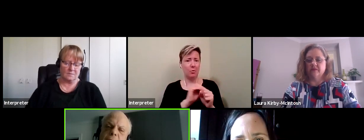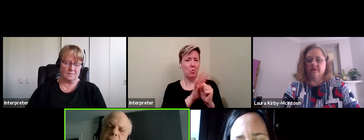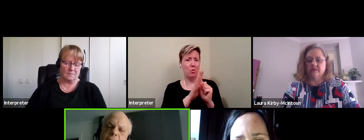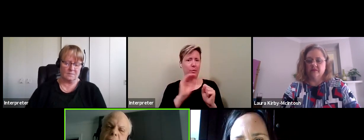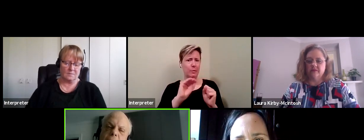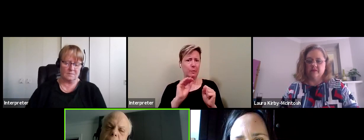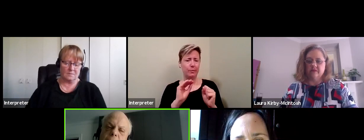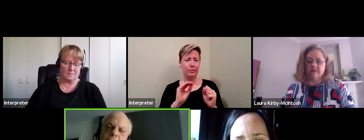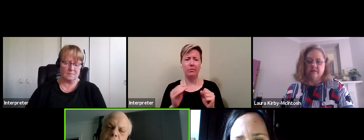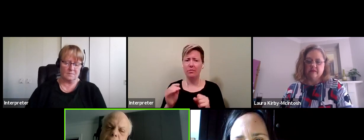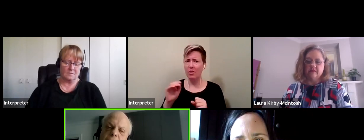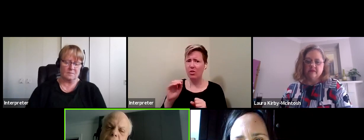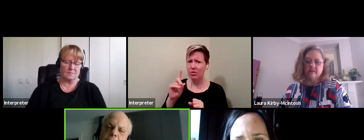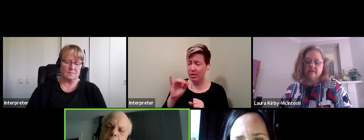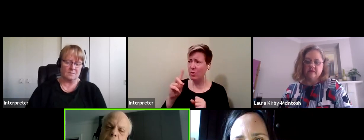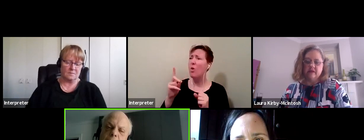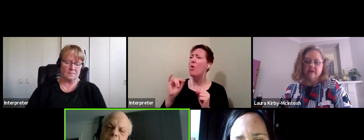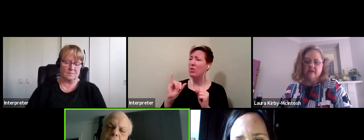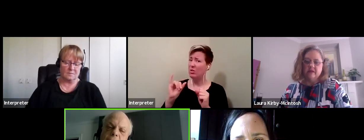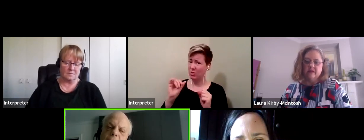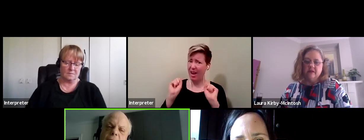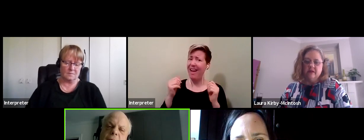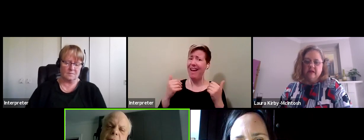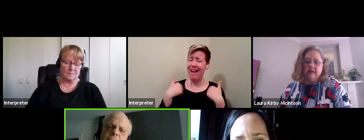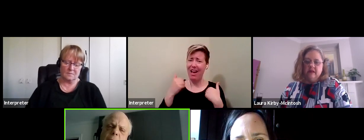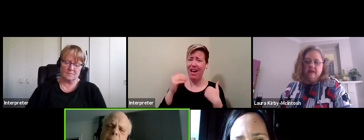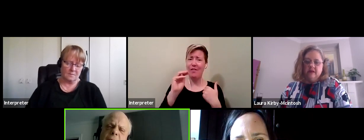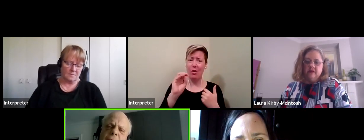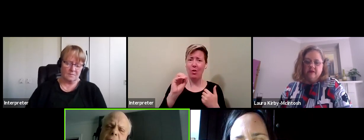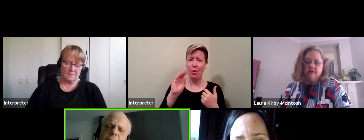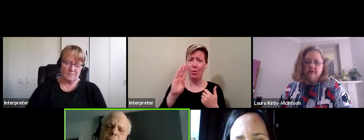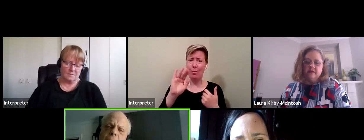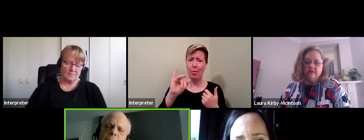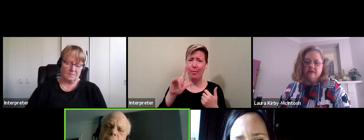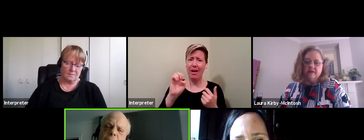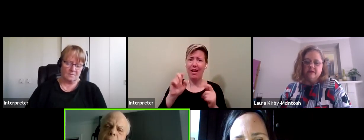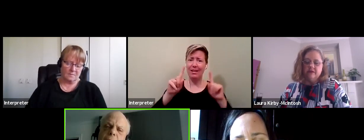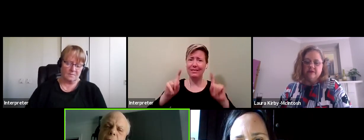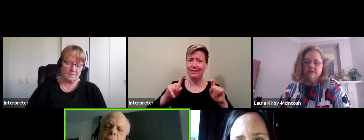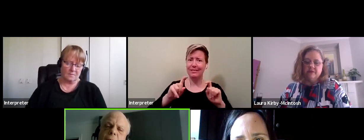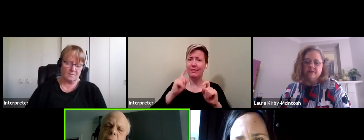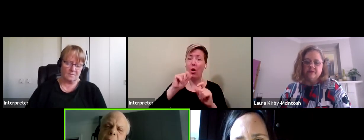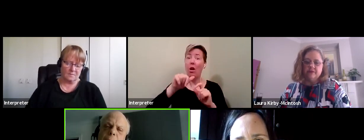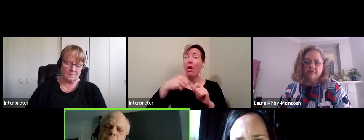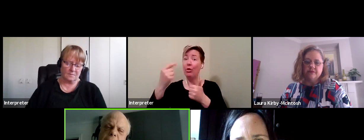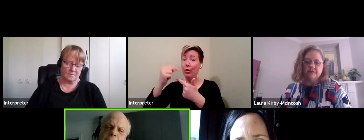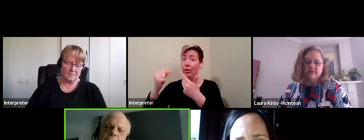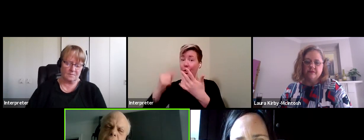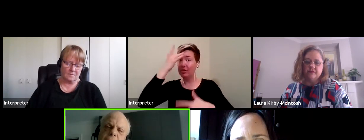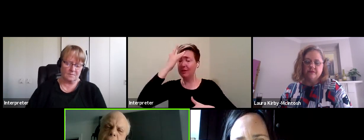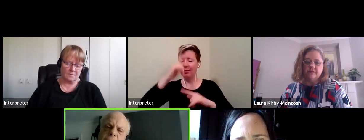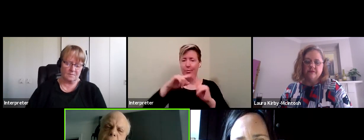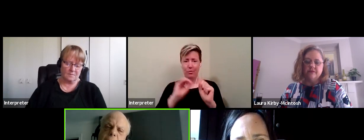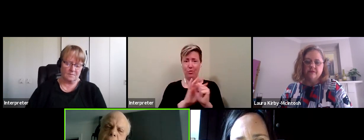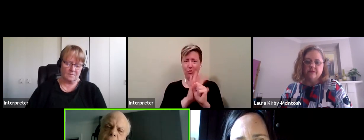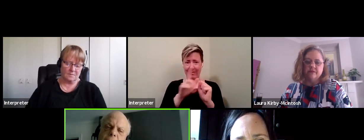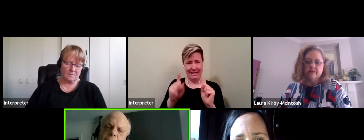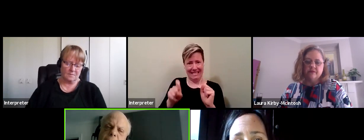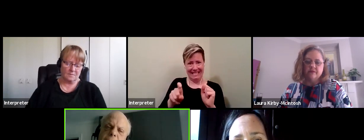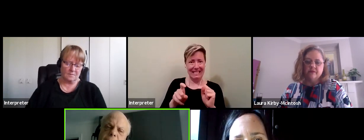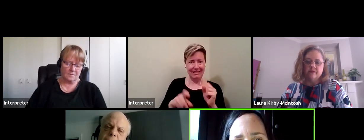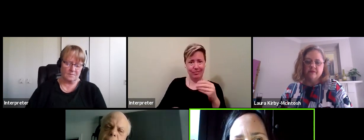of testing at home for some other things, but what we need is to have mobile testing for COVID for people with disabilities in this